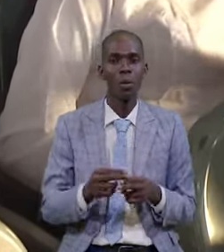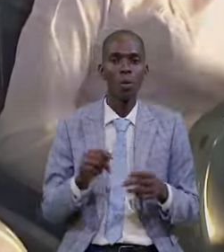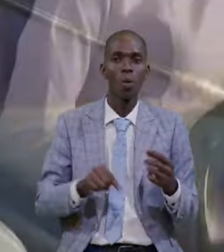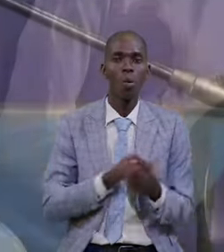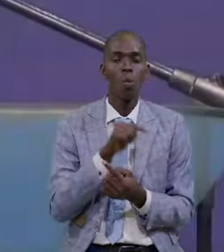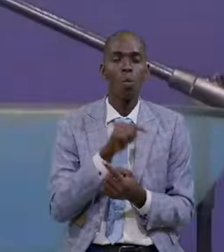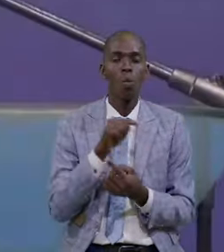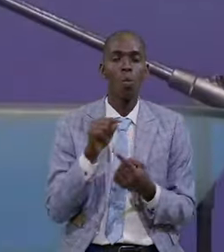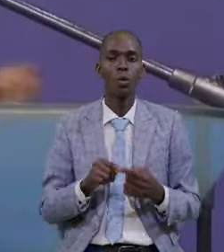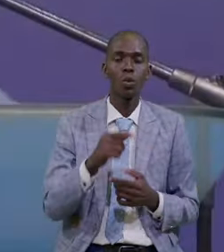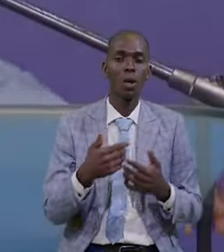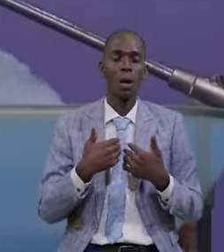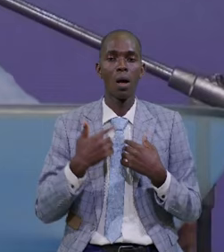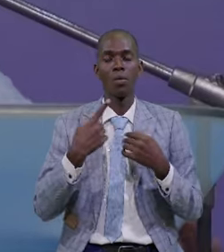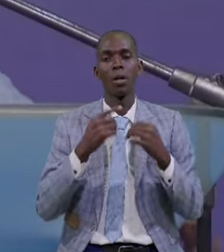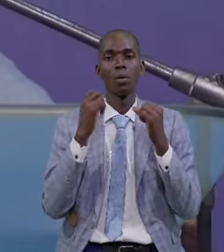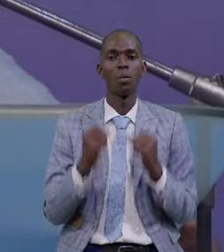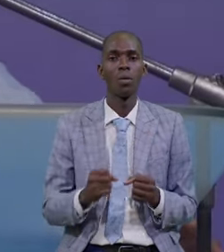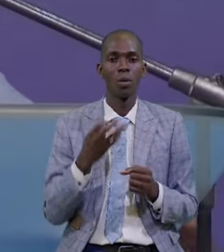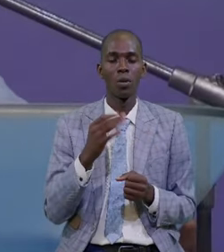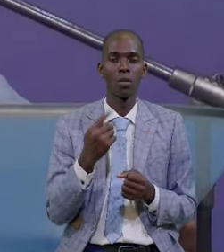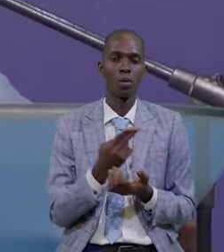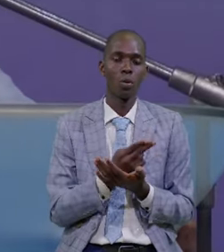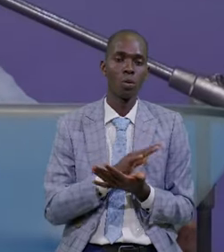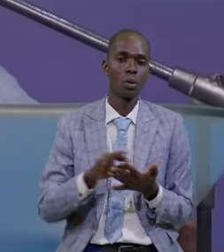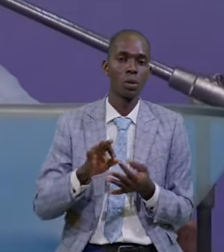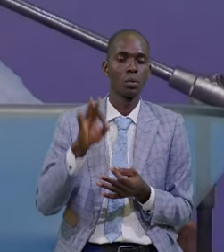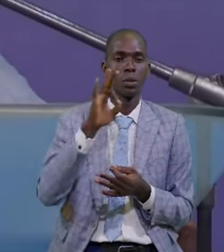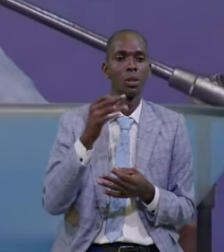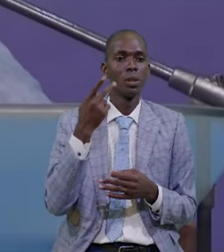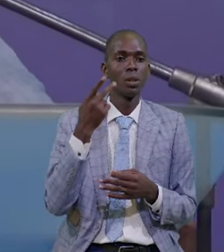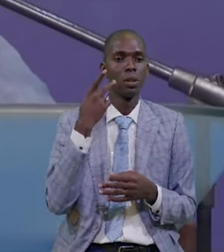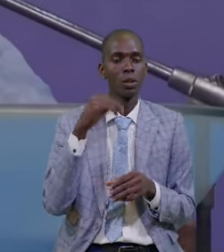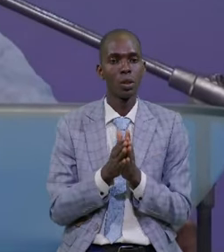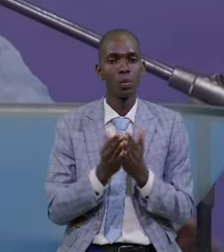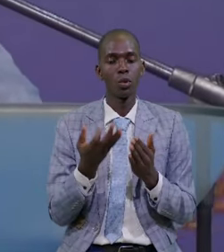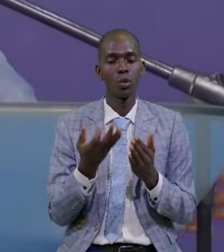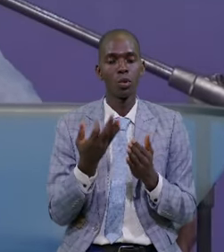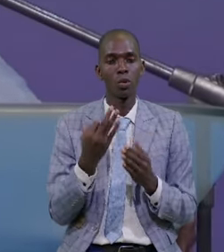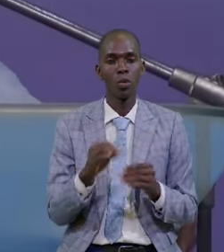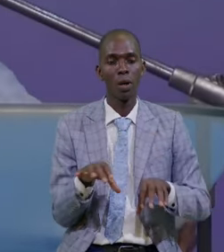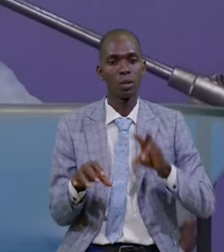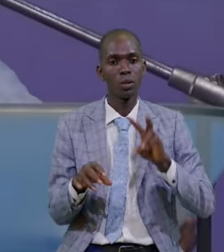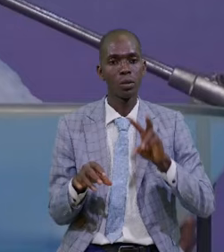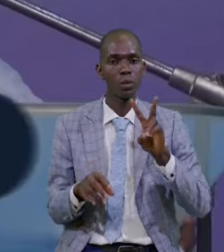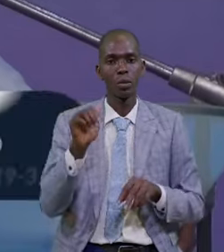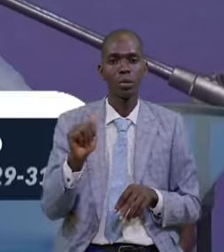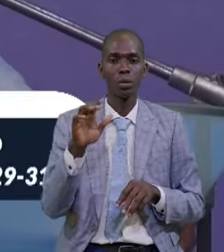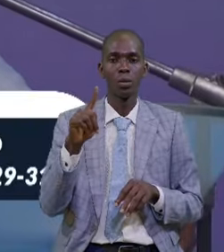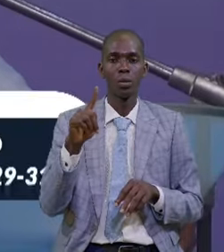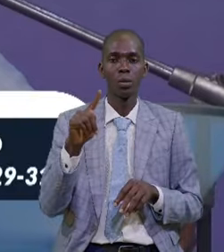the power of the Holy Ghost. Acts chapter 2, reading from verse 1. Acts chapter